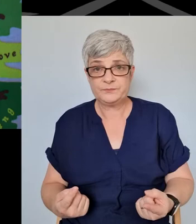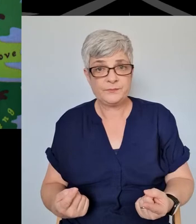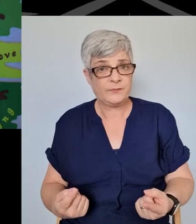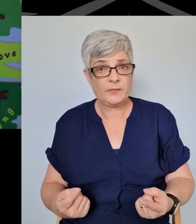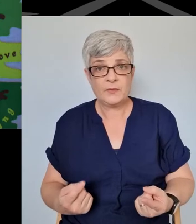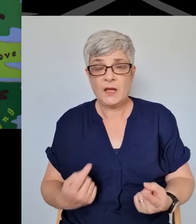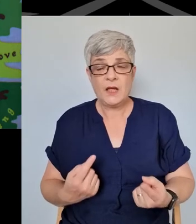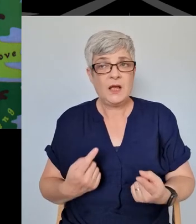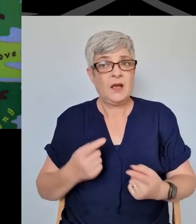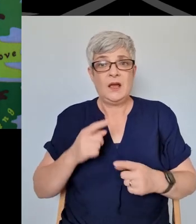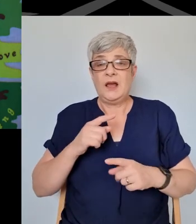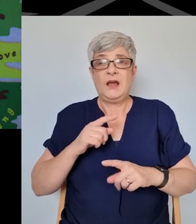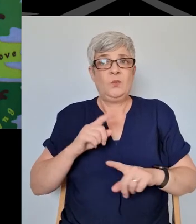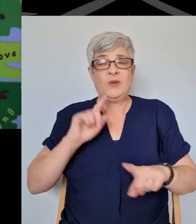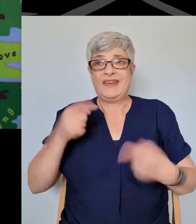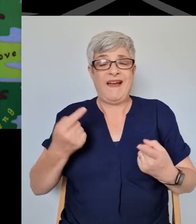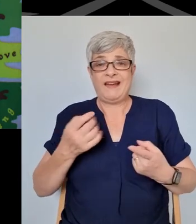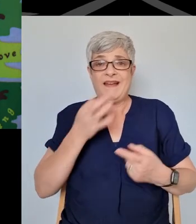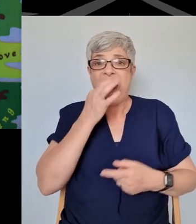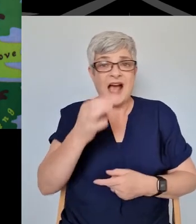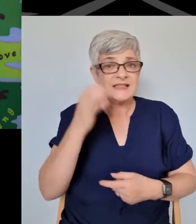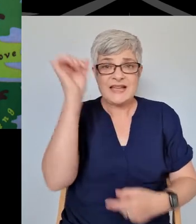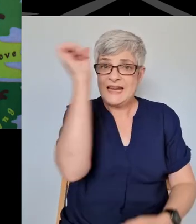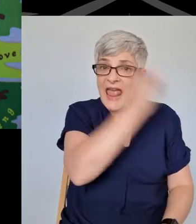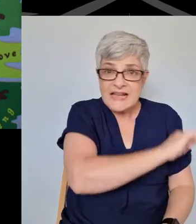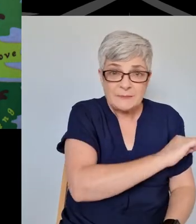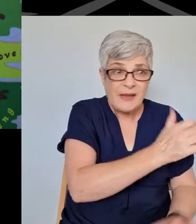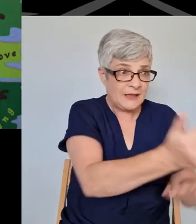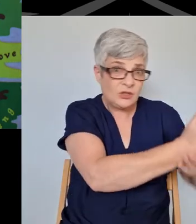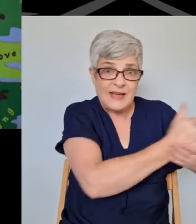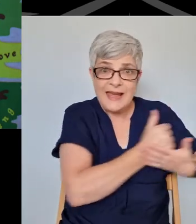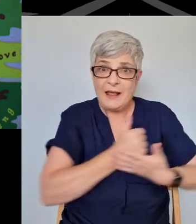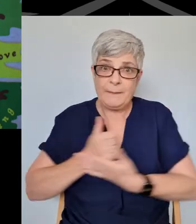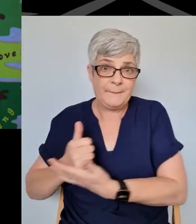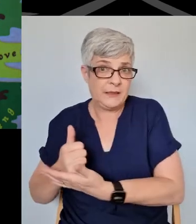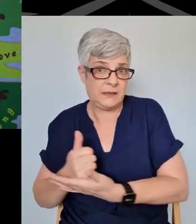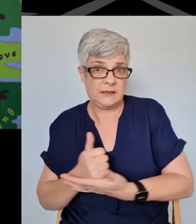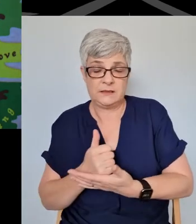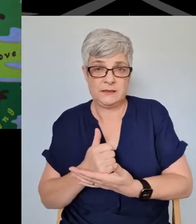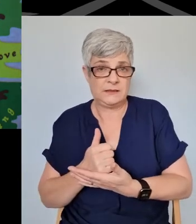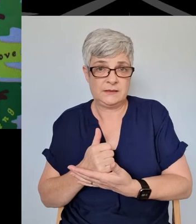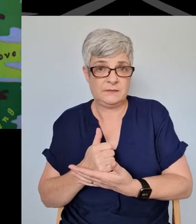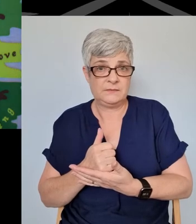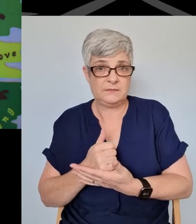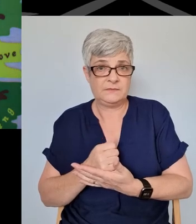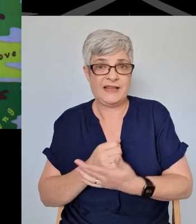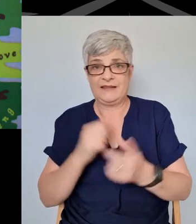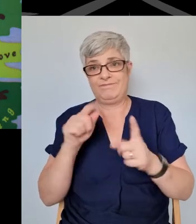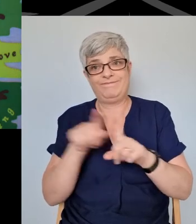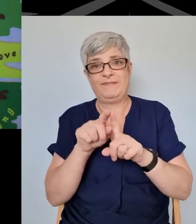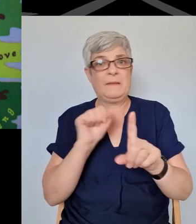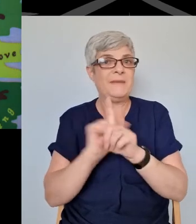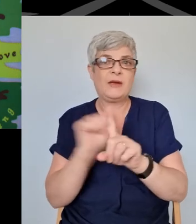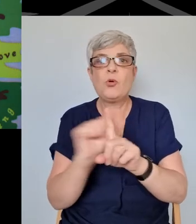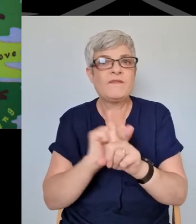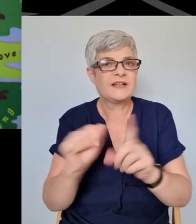We can't get in an expert or three to do it for us, as happens in the makeover